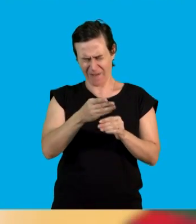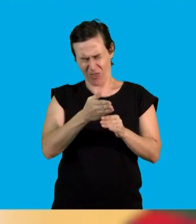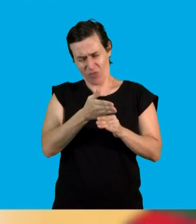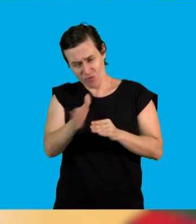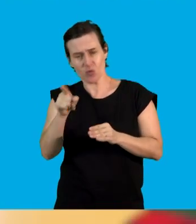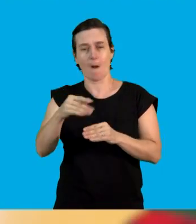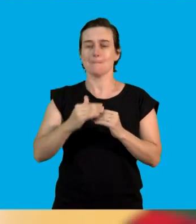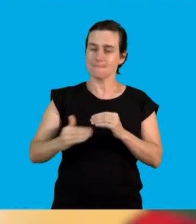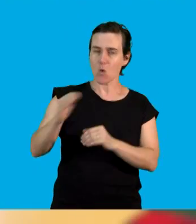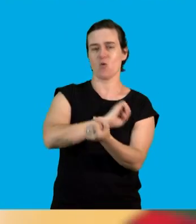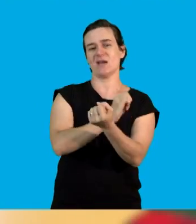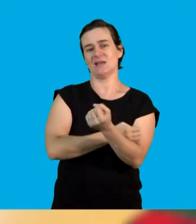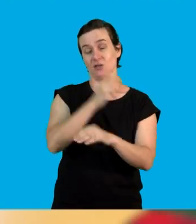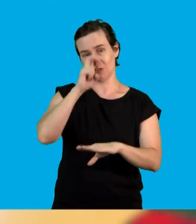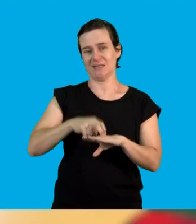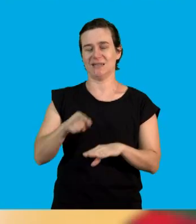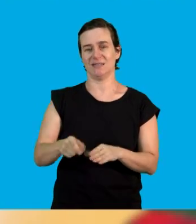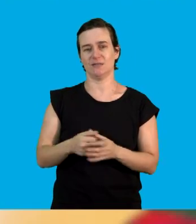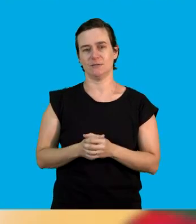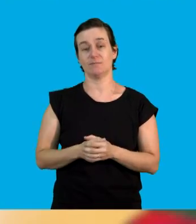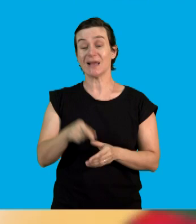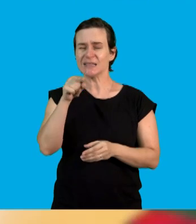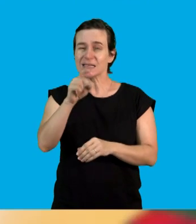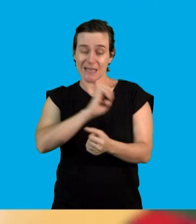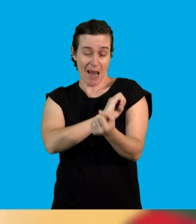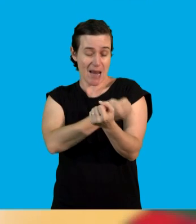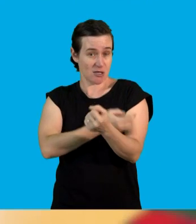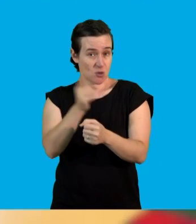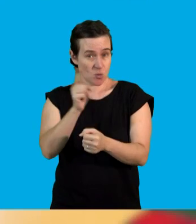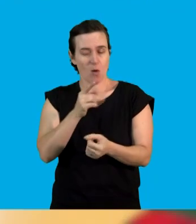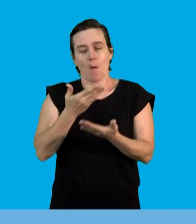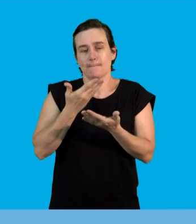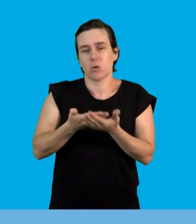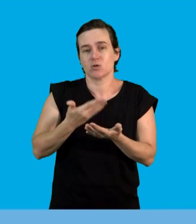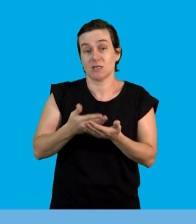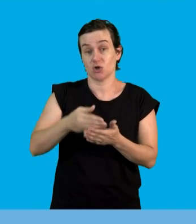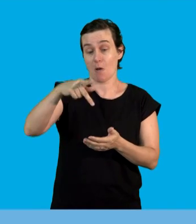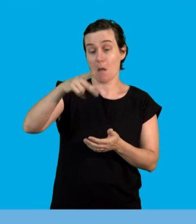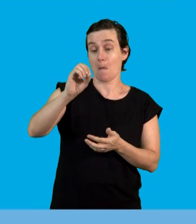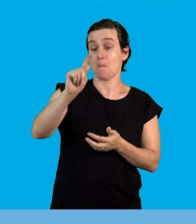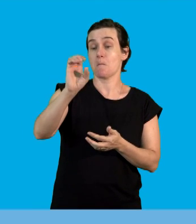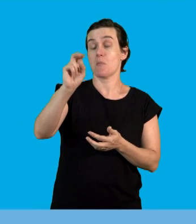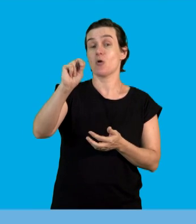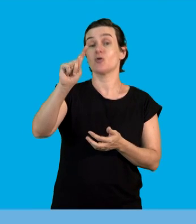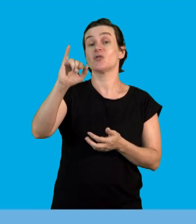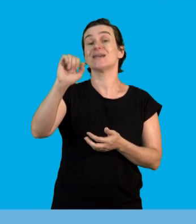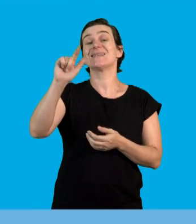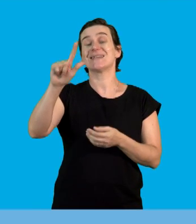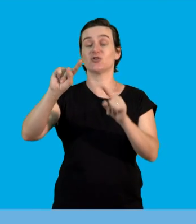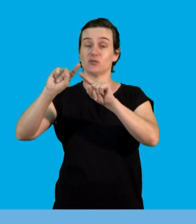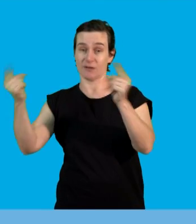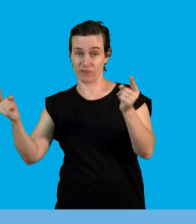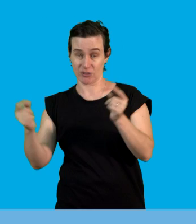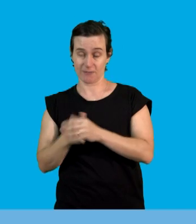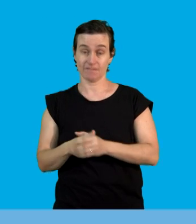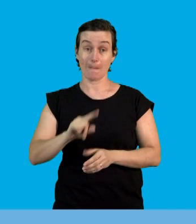Now, what is that energy that is required? It is going to be your potential difference. So in the 2 ohm resistor, you need less energy to